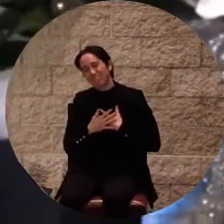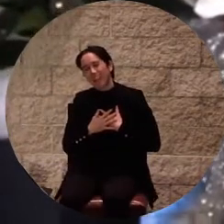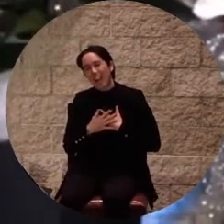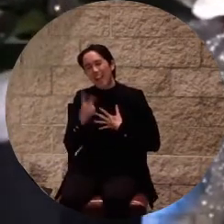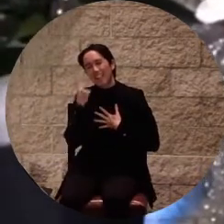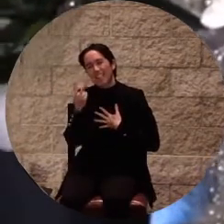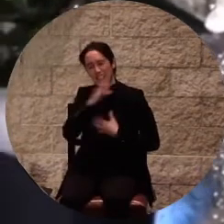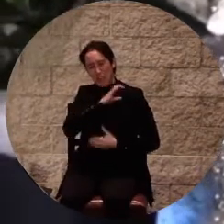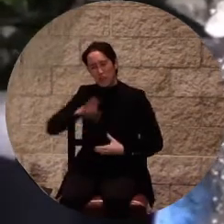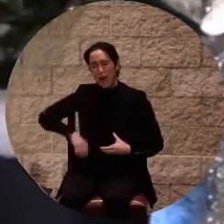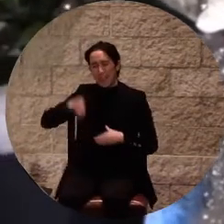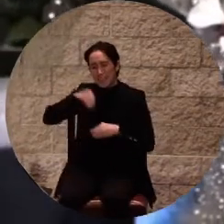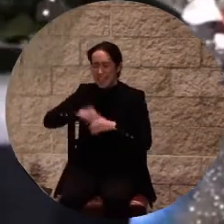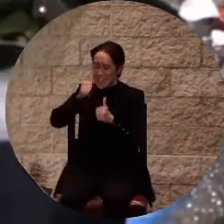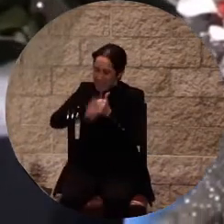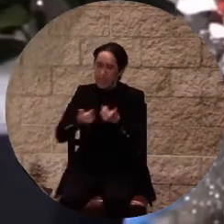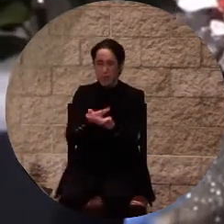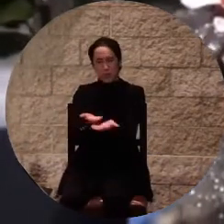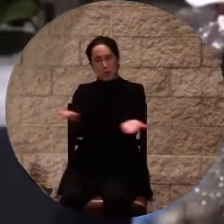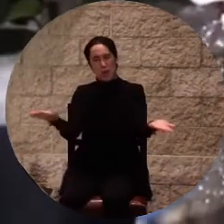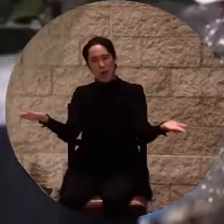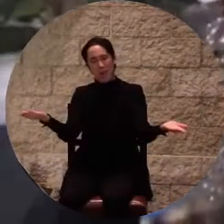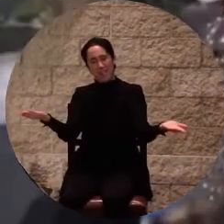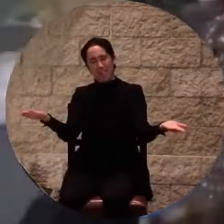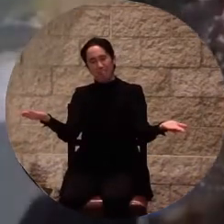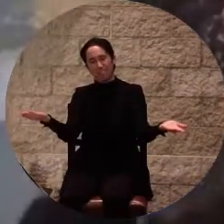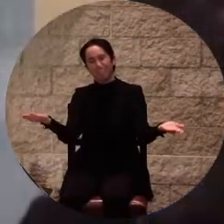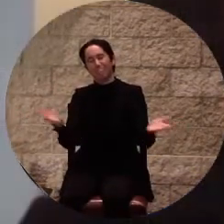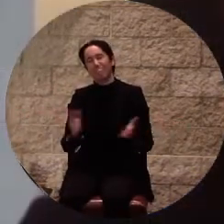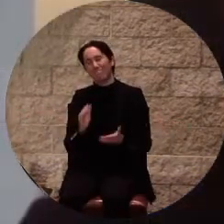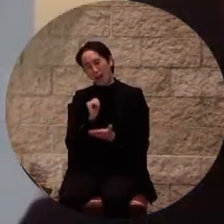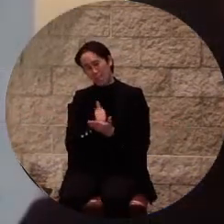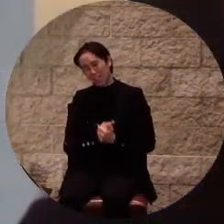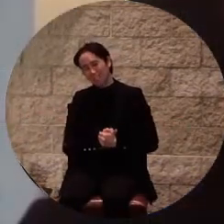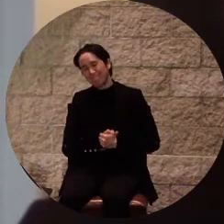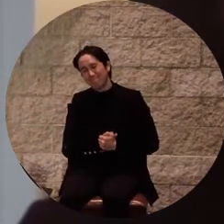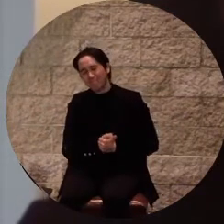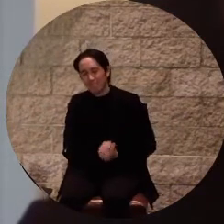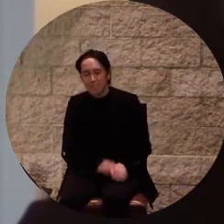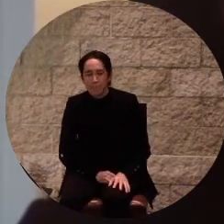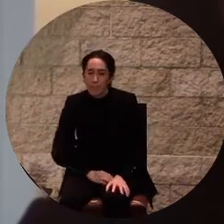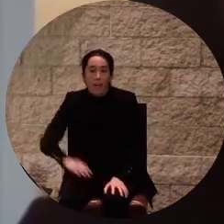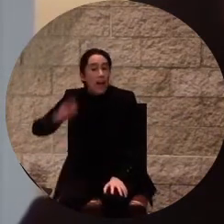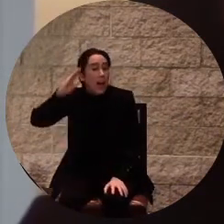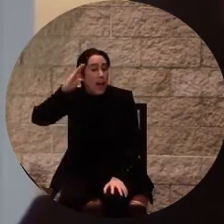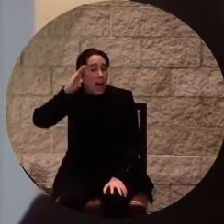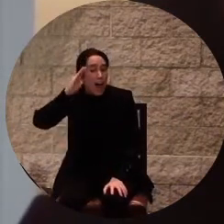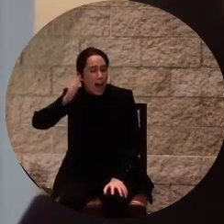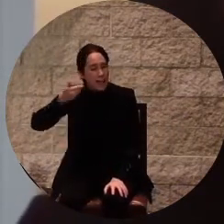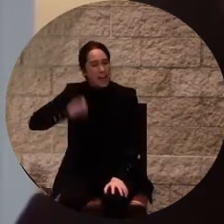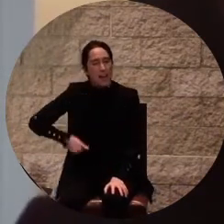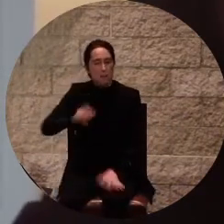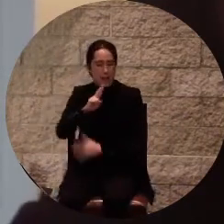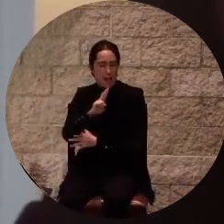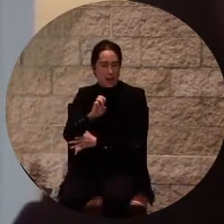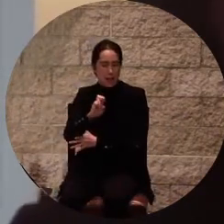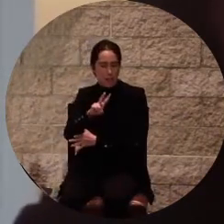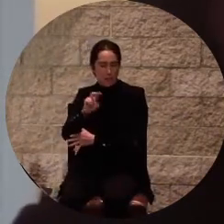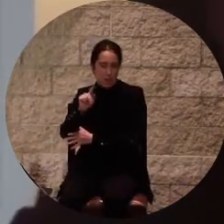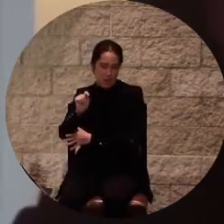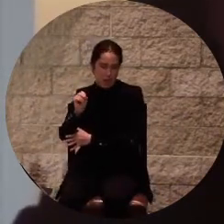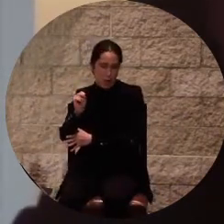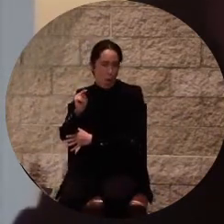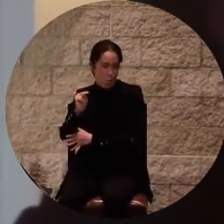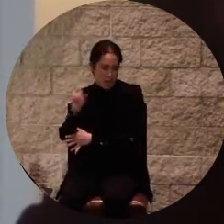you. And so it is. Amen. Hi, I'm Reverend Toni. I'm the new kid on